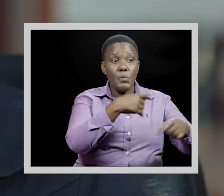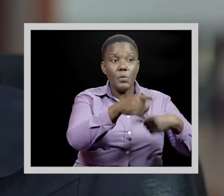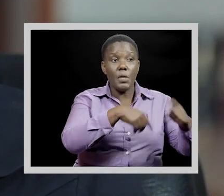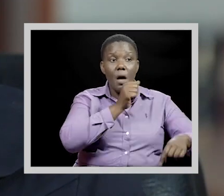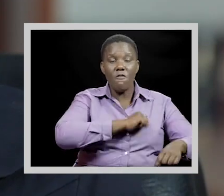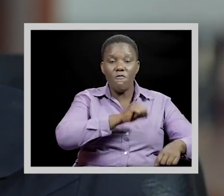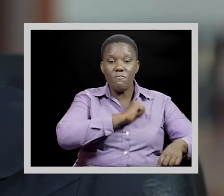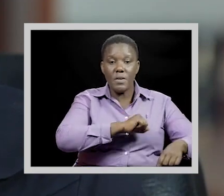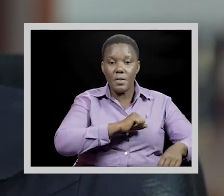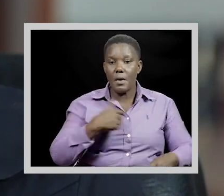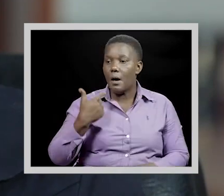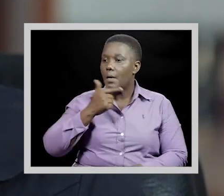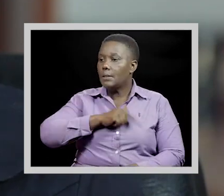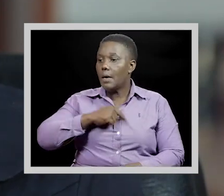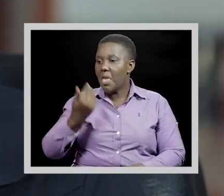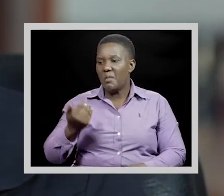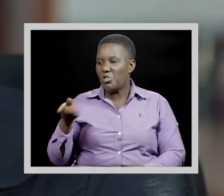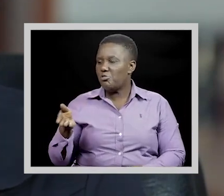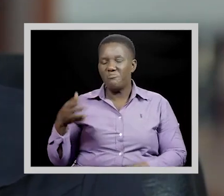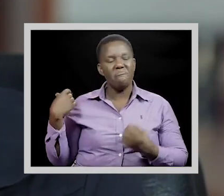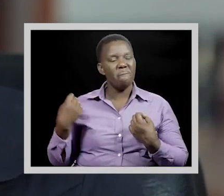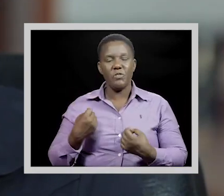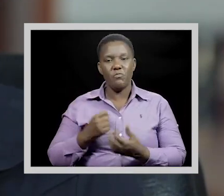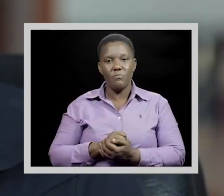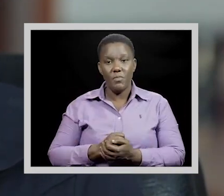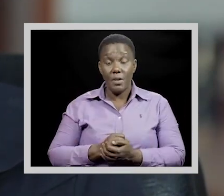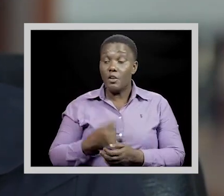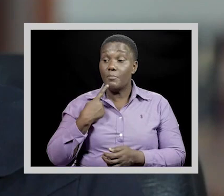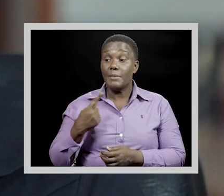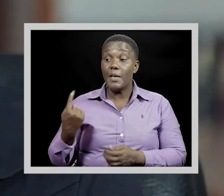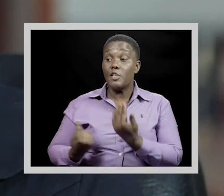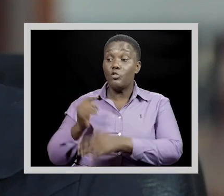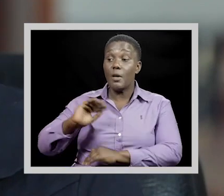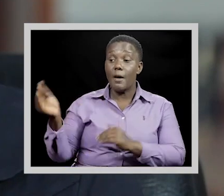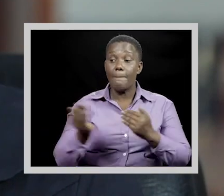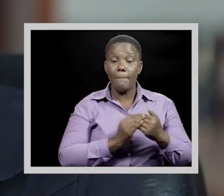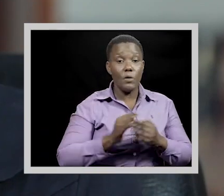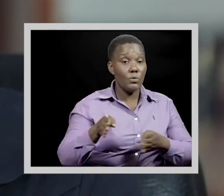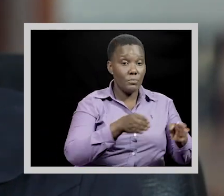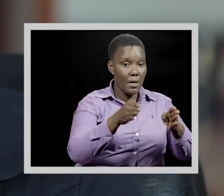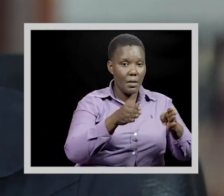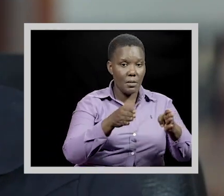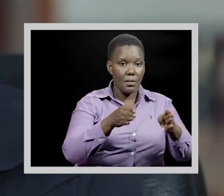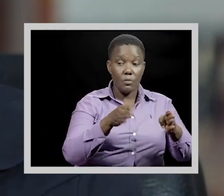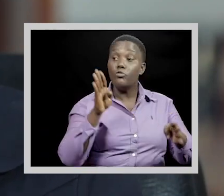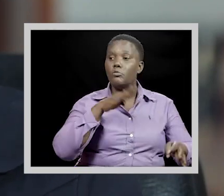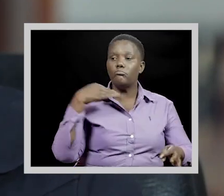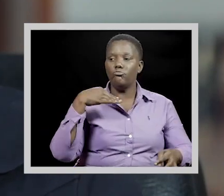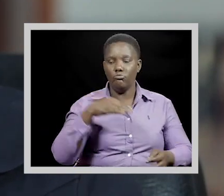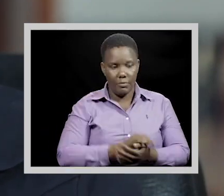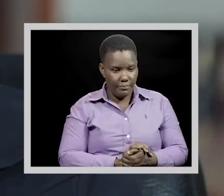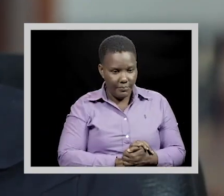to tolerate the child's behavior anymore and they have promised to harm him.